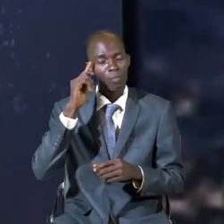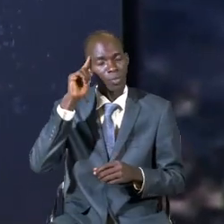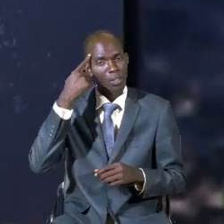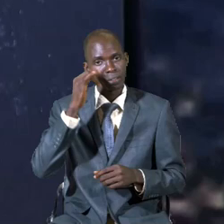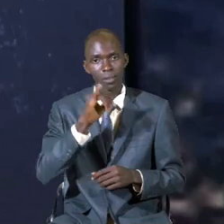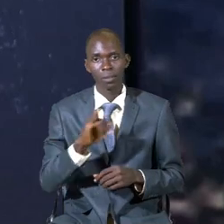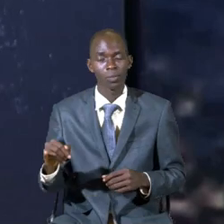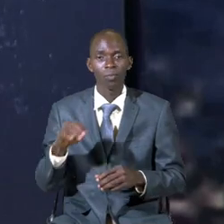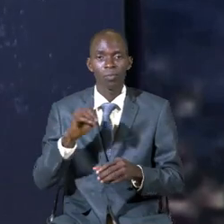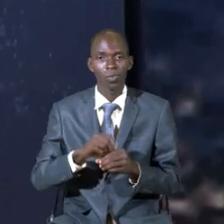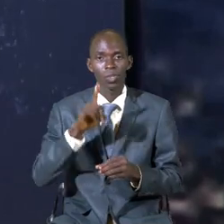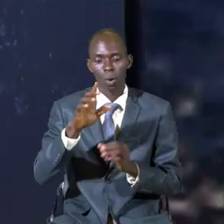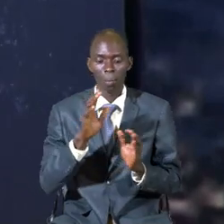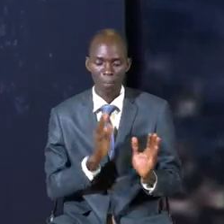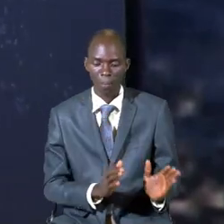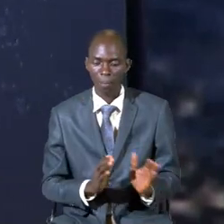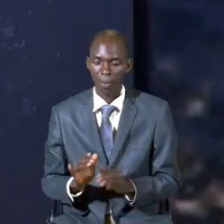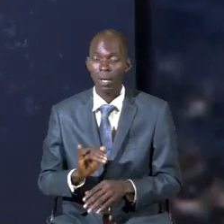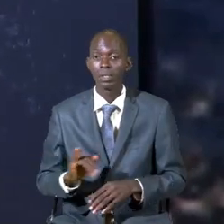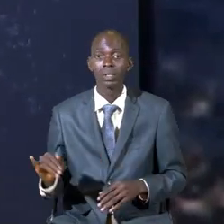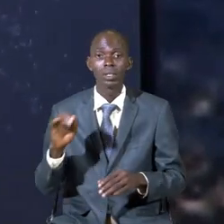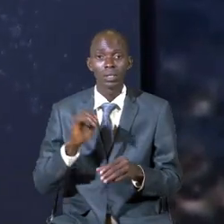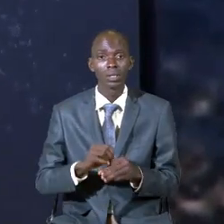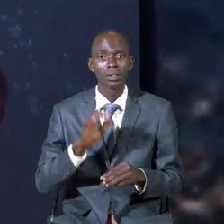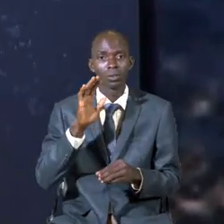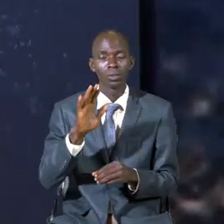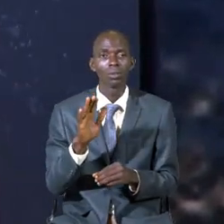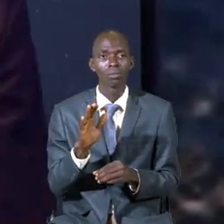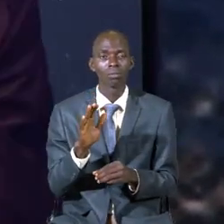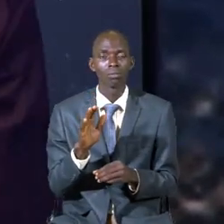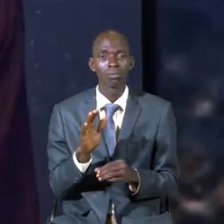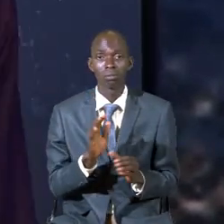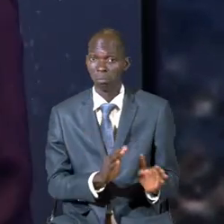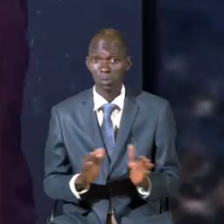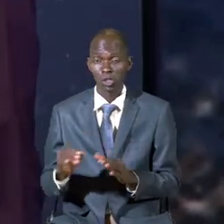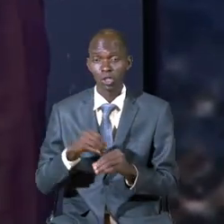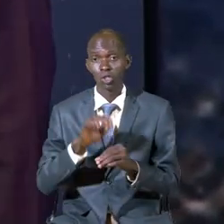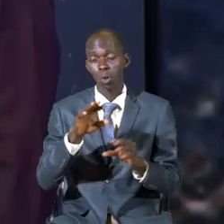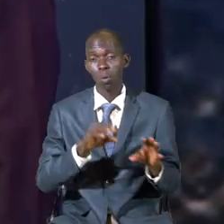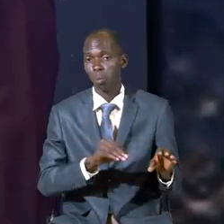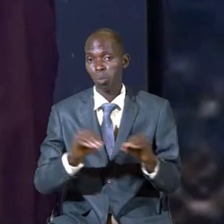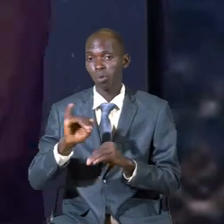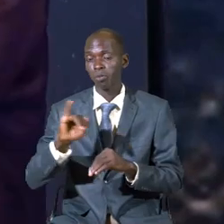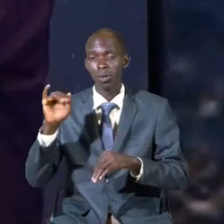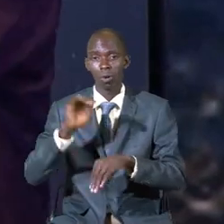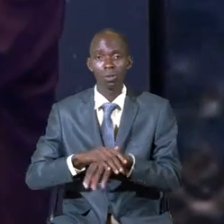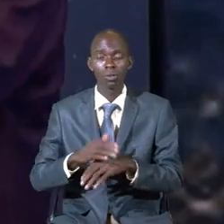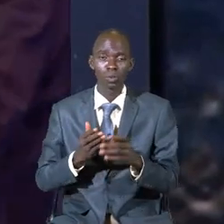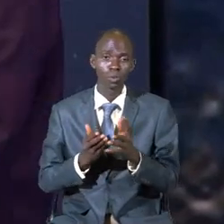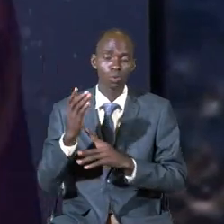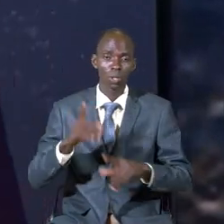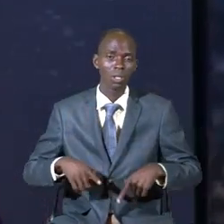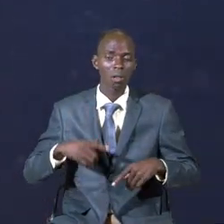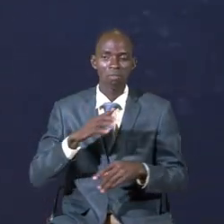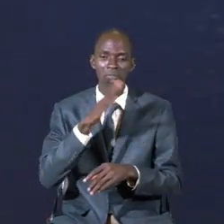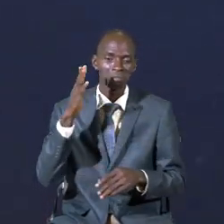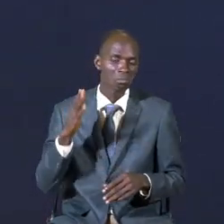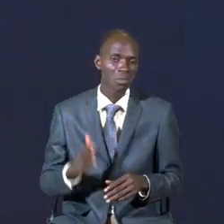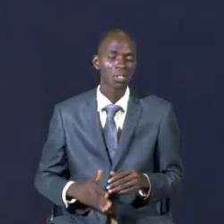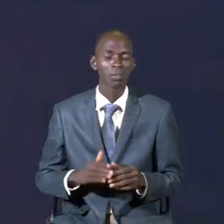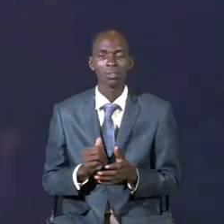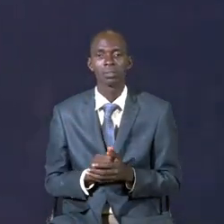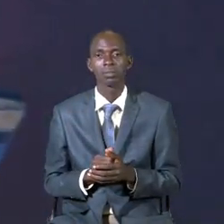your planning your envisioning and your moving out through life never thinking